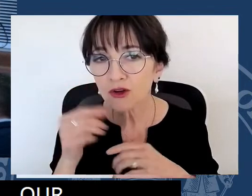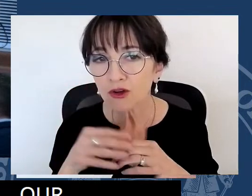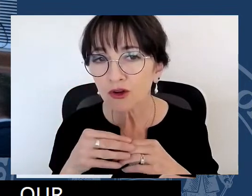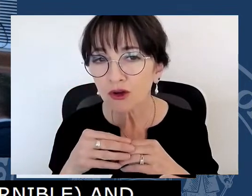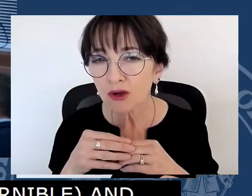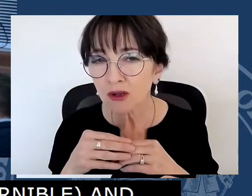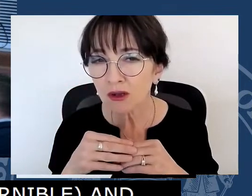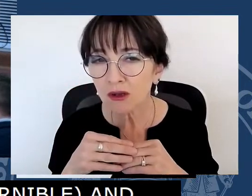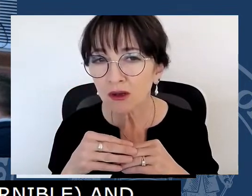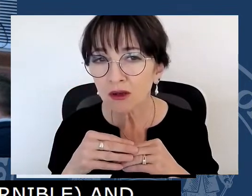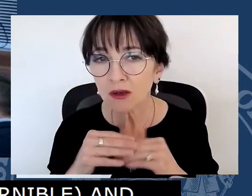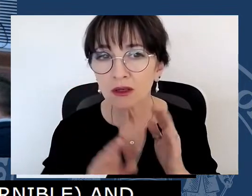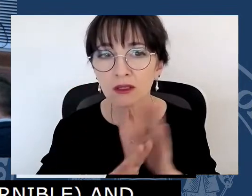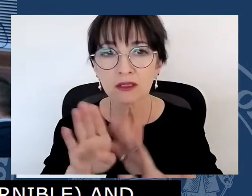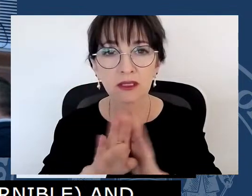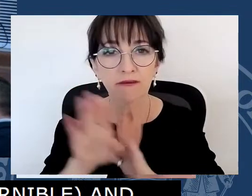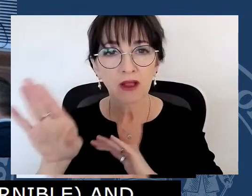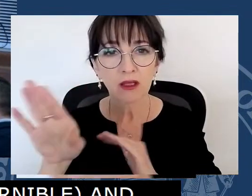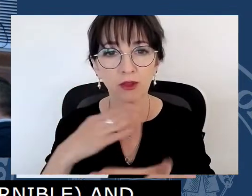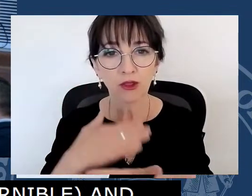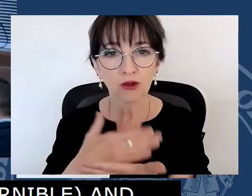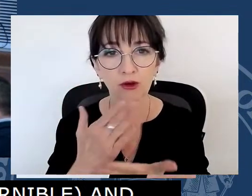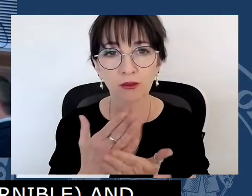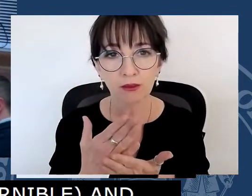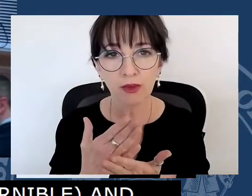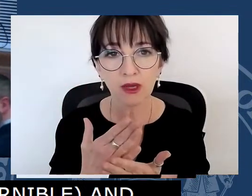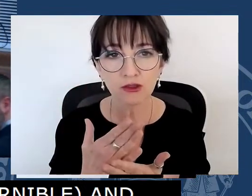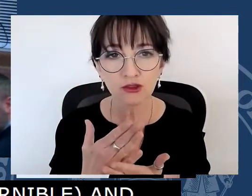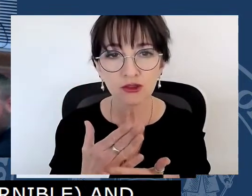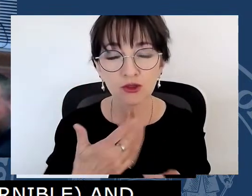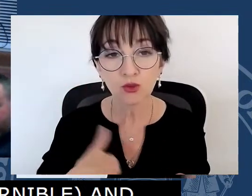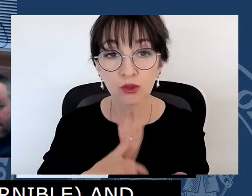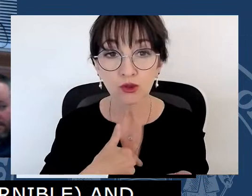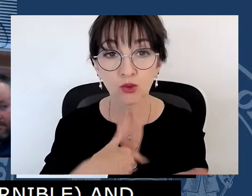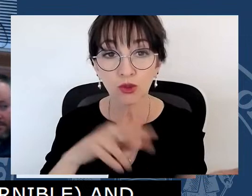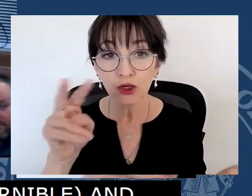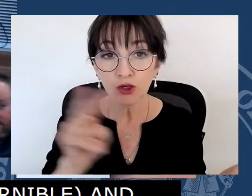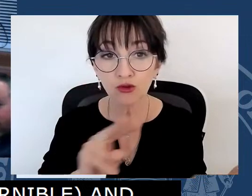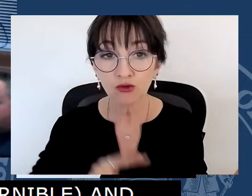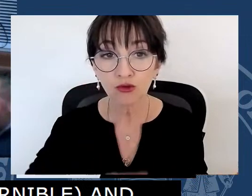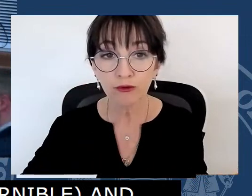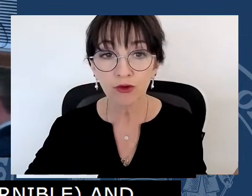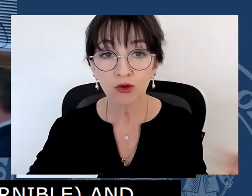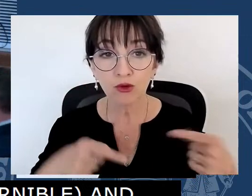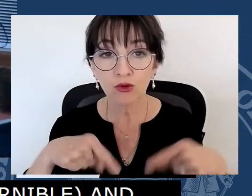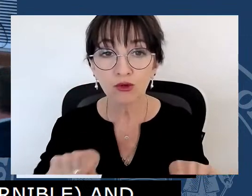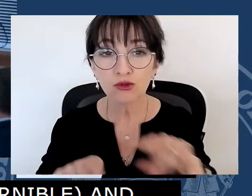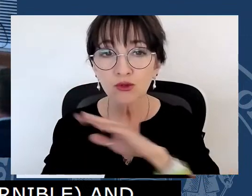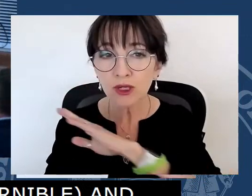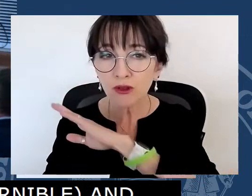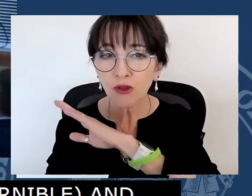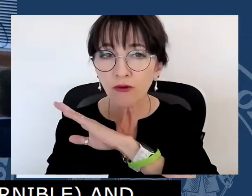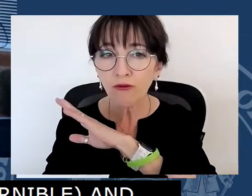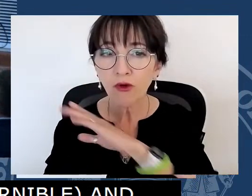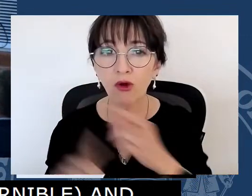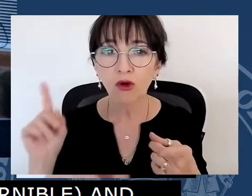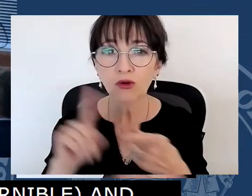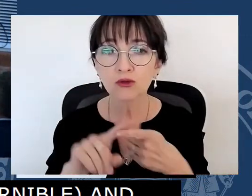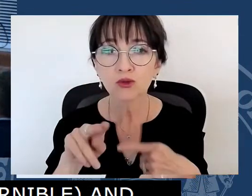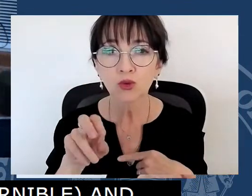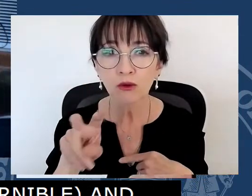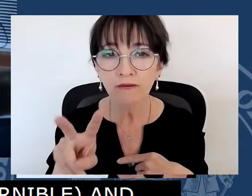their budgets, which we review through the fall into November and in